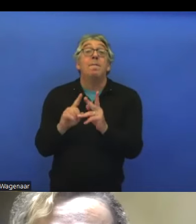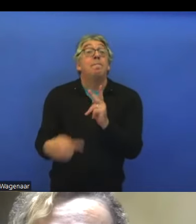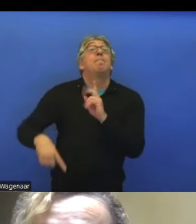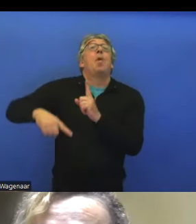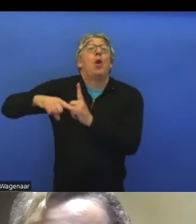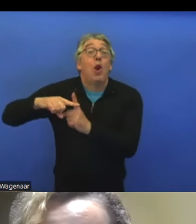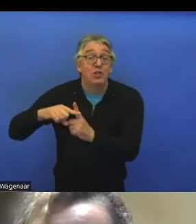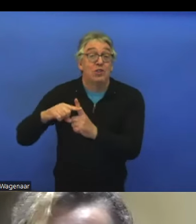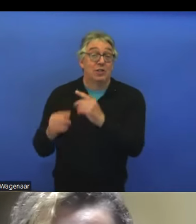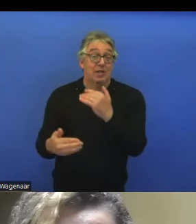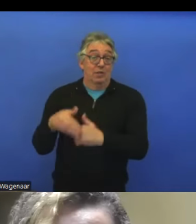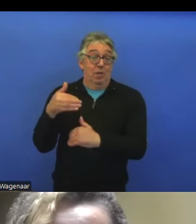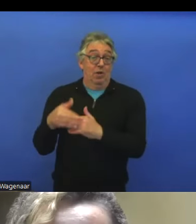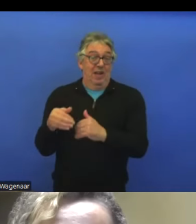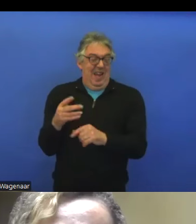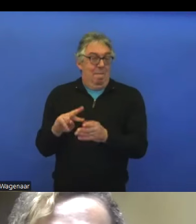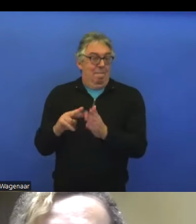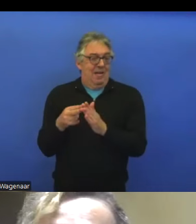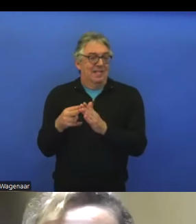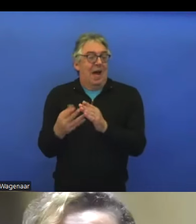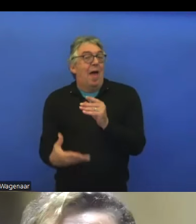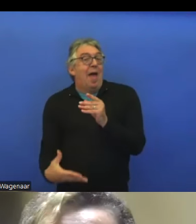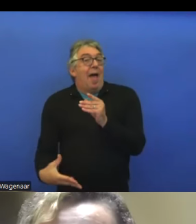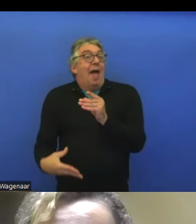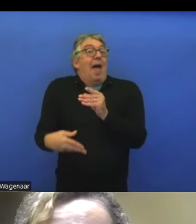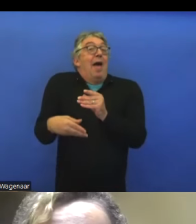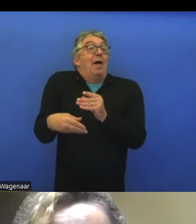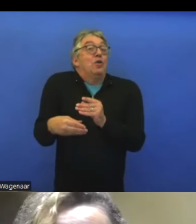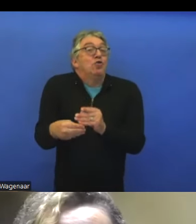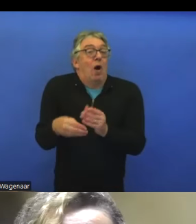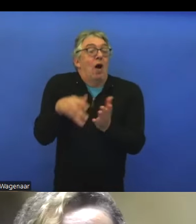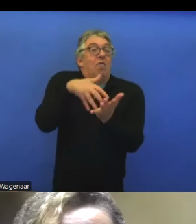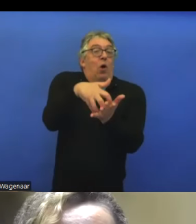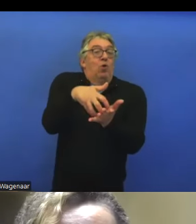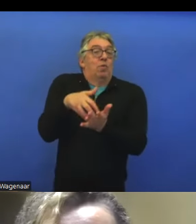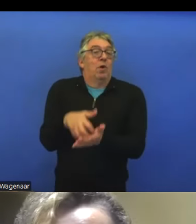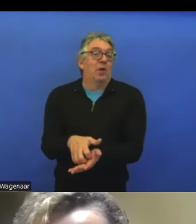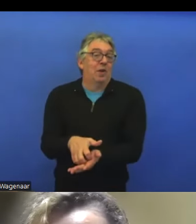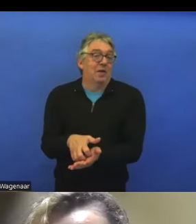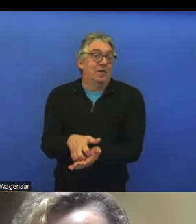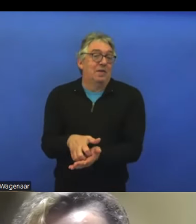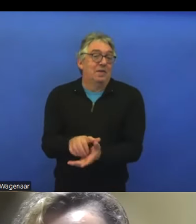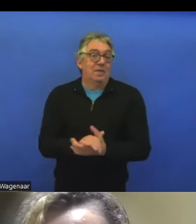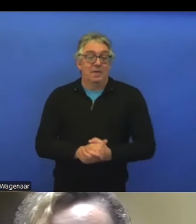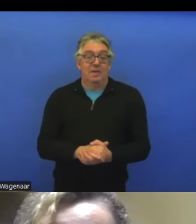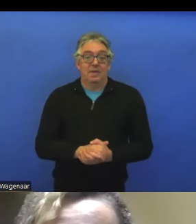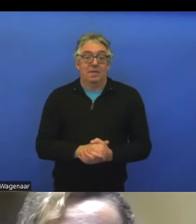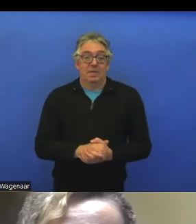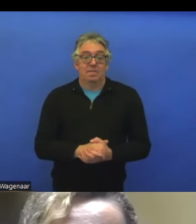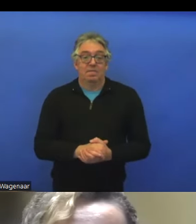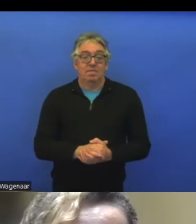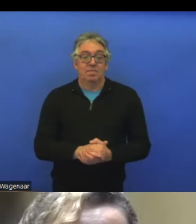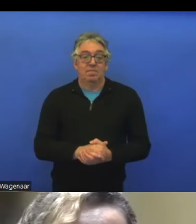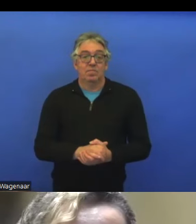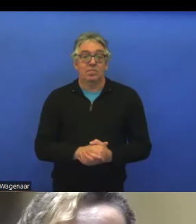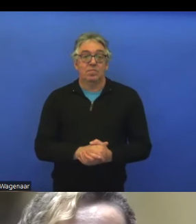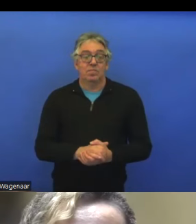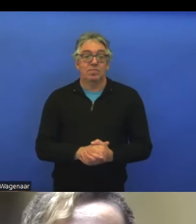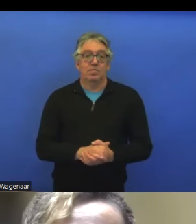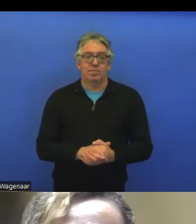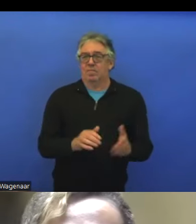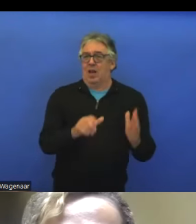extra vulnerability that can be actually taken into consideration throughout the legal